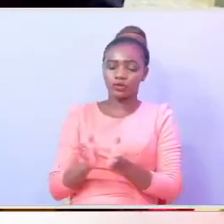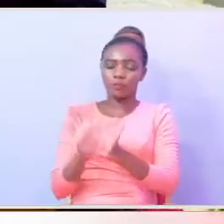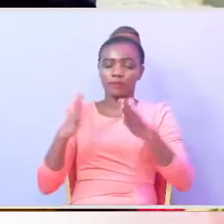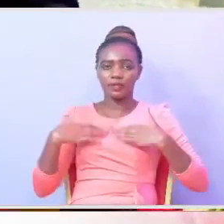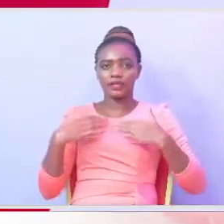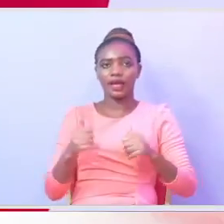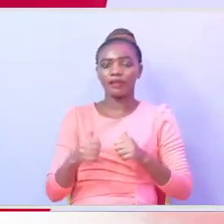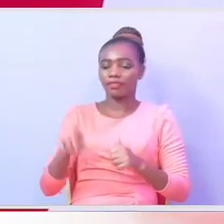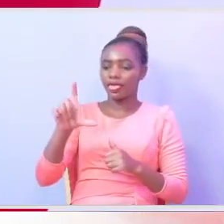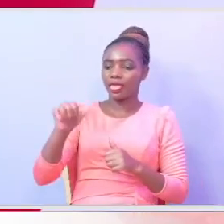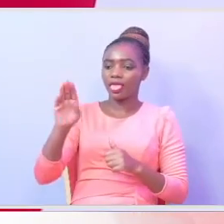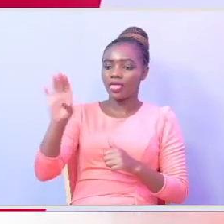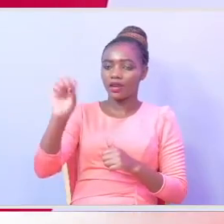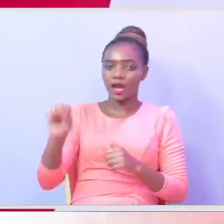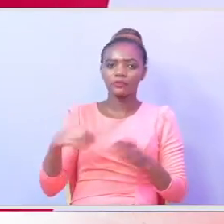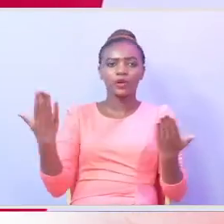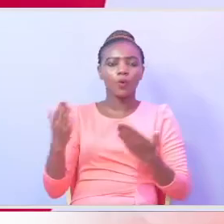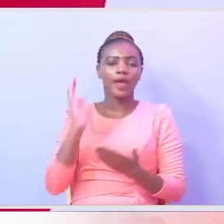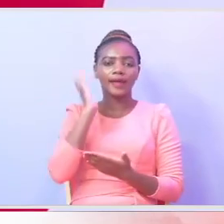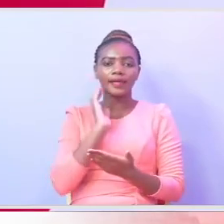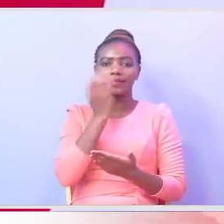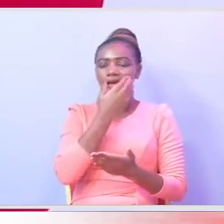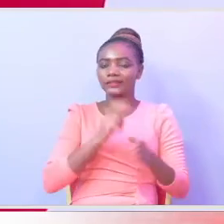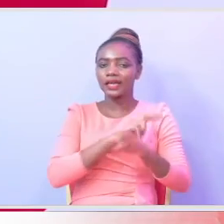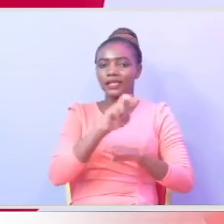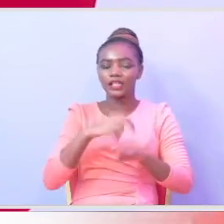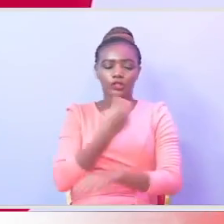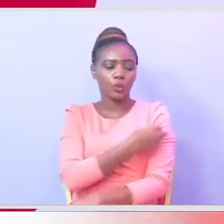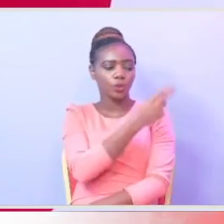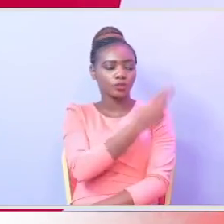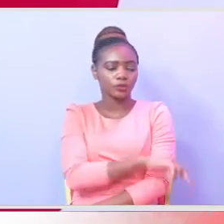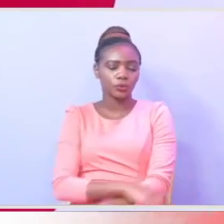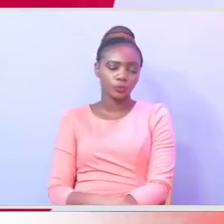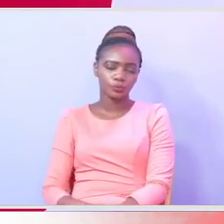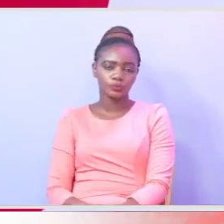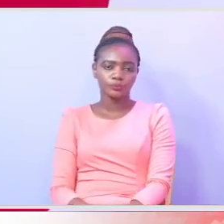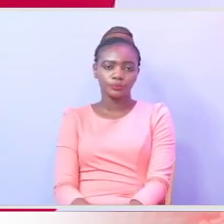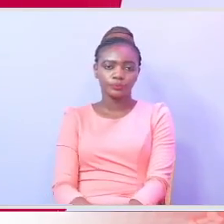reference labs at the Kenyatta National Hospital. Zainab Mohamed, T47.